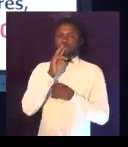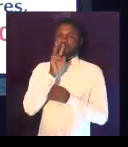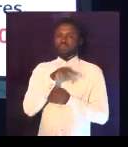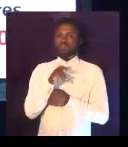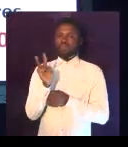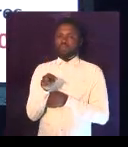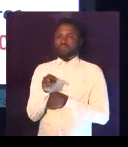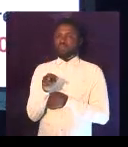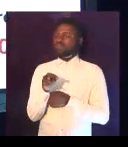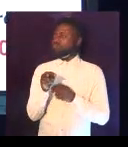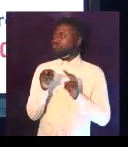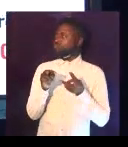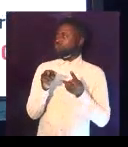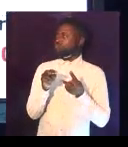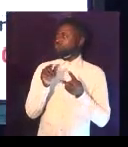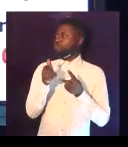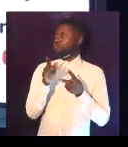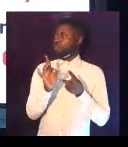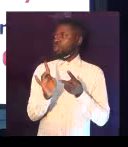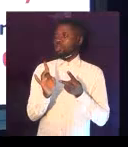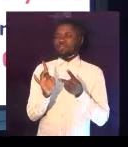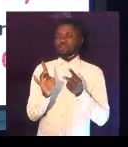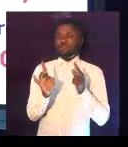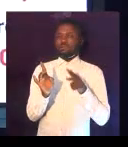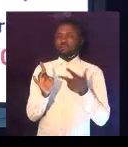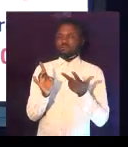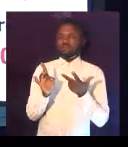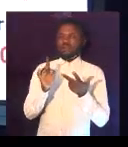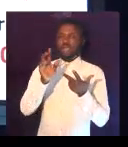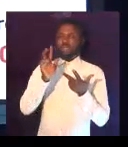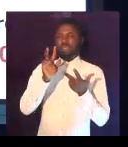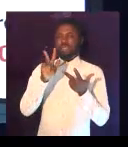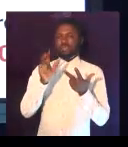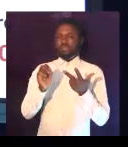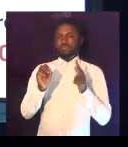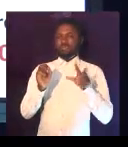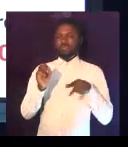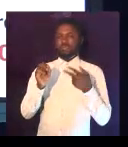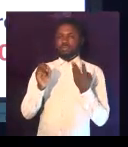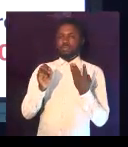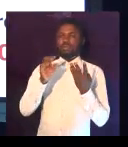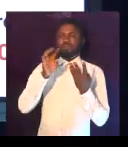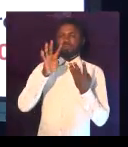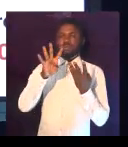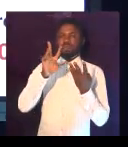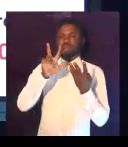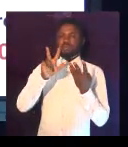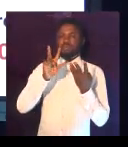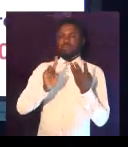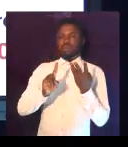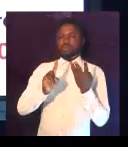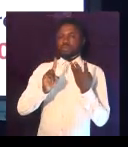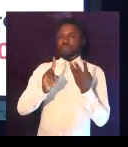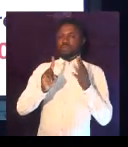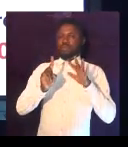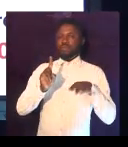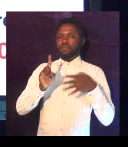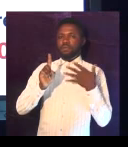be 22, followed by 28, and followed by 30, followed by